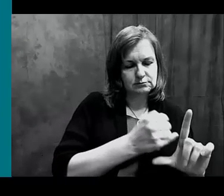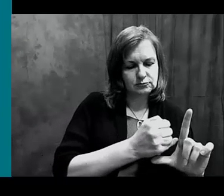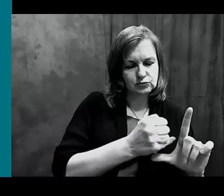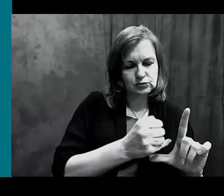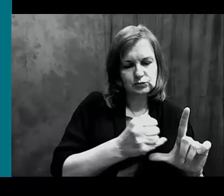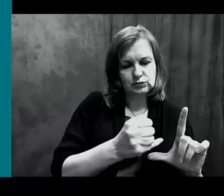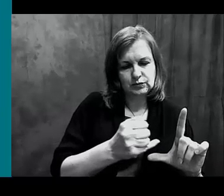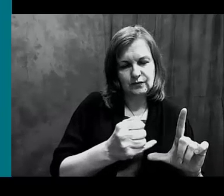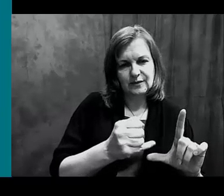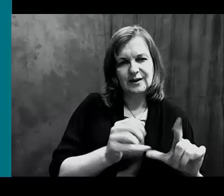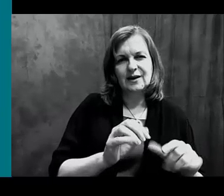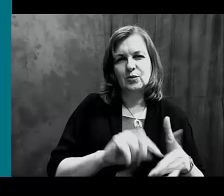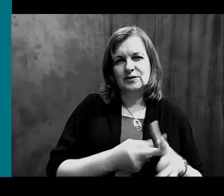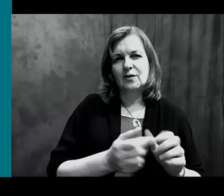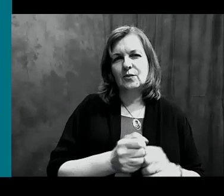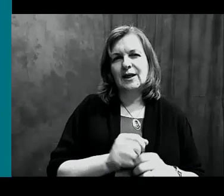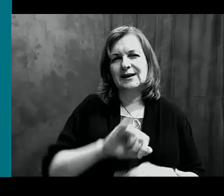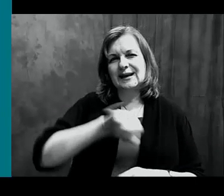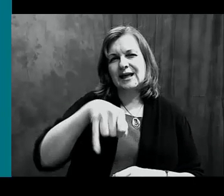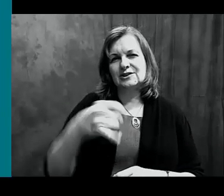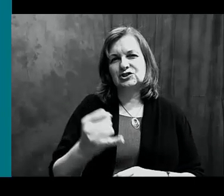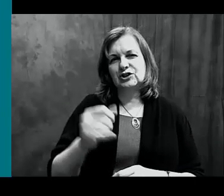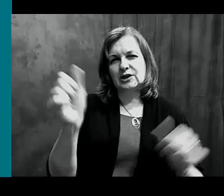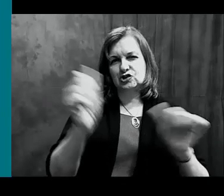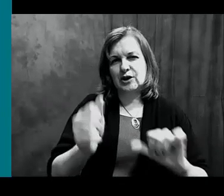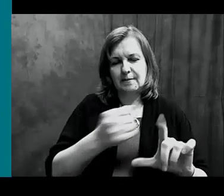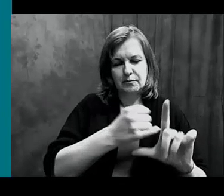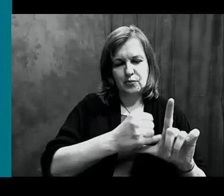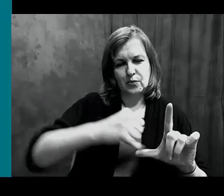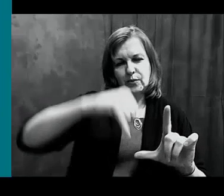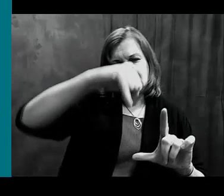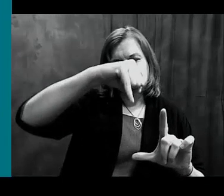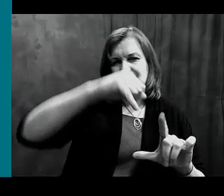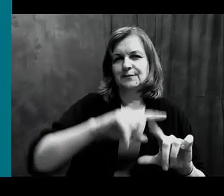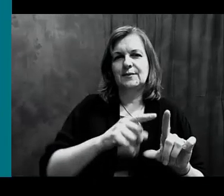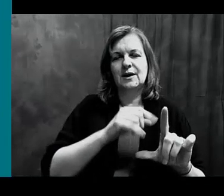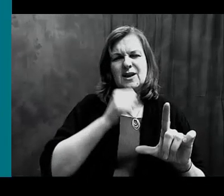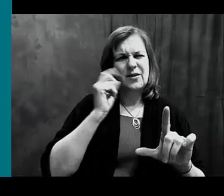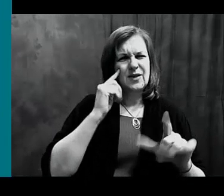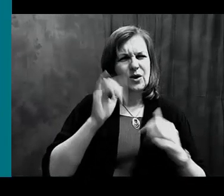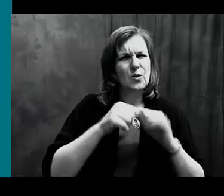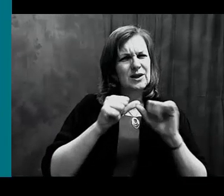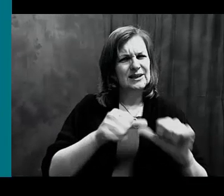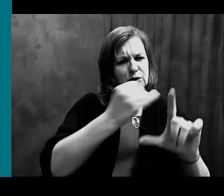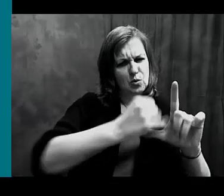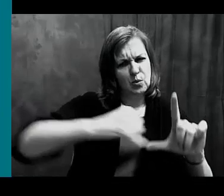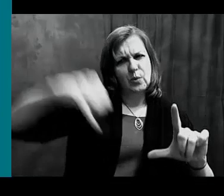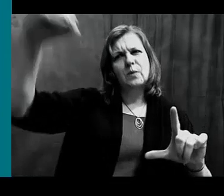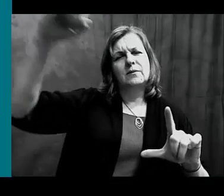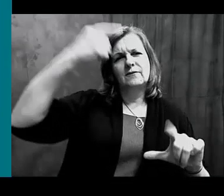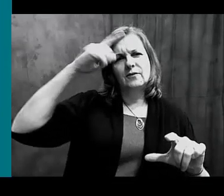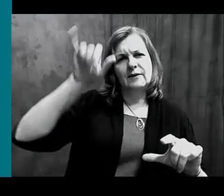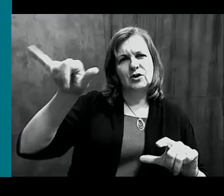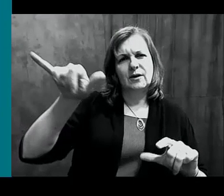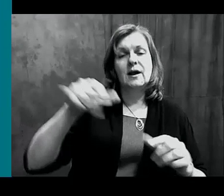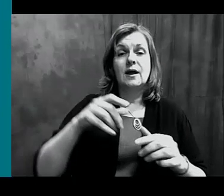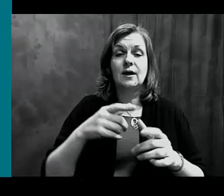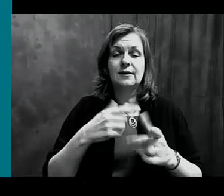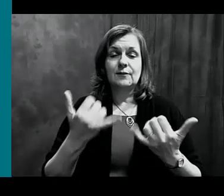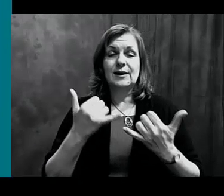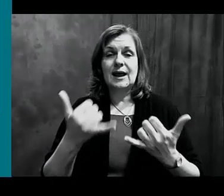started out very low, of course, and kind of started on this J-shaped curve. The question is, do you think it's going to continue that